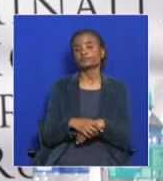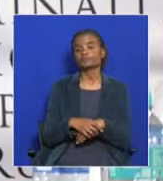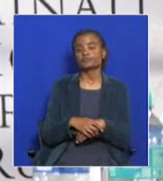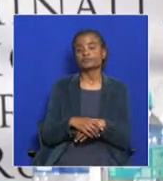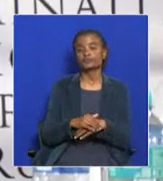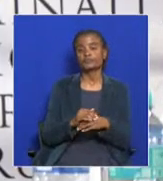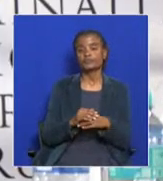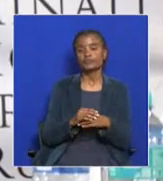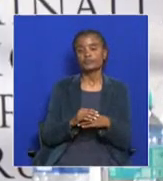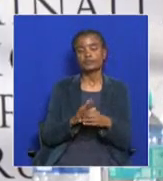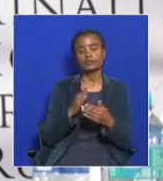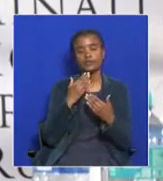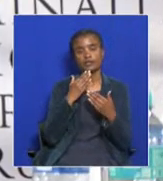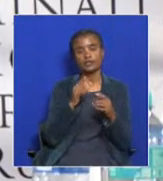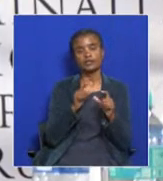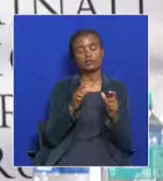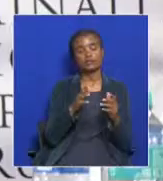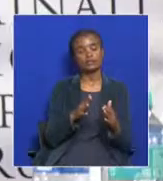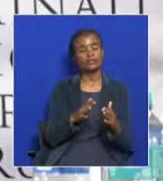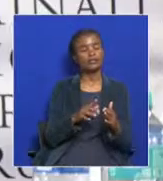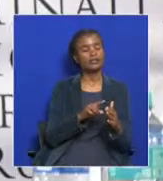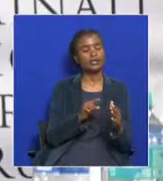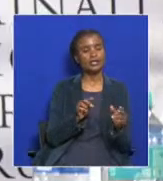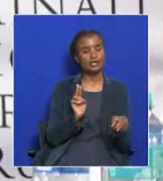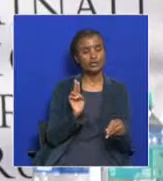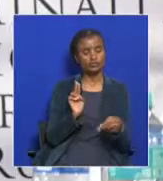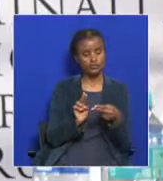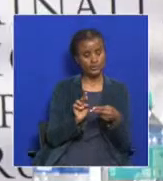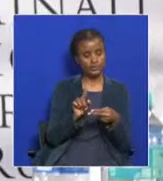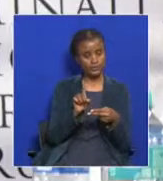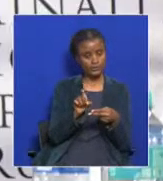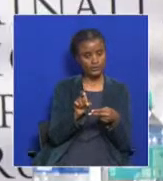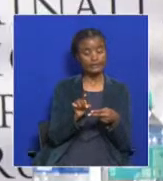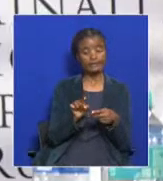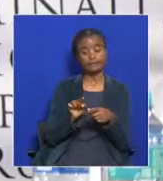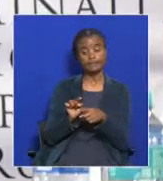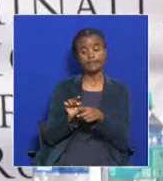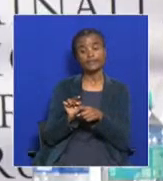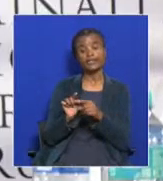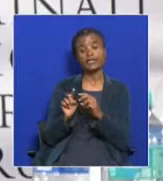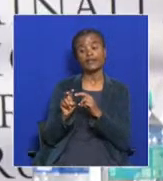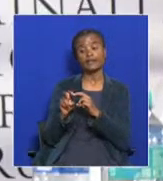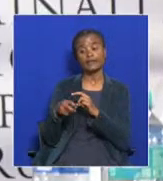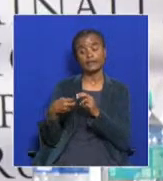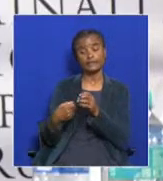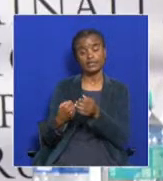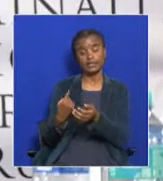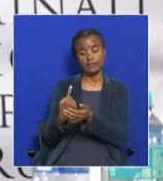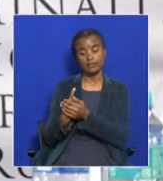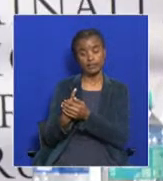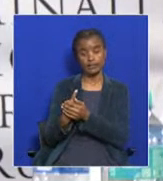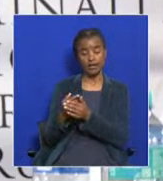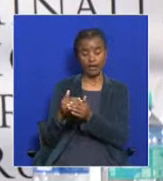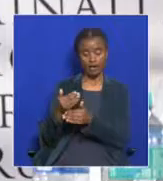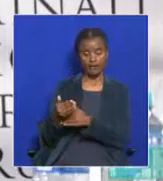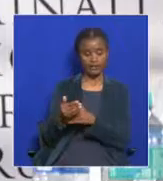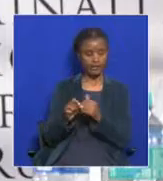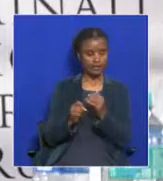close on this. After the theft discovered on the 8th of November,